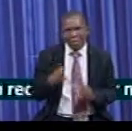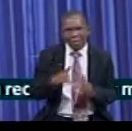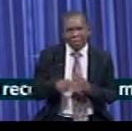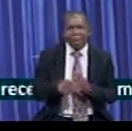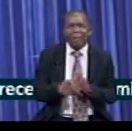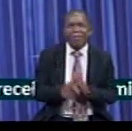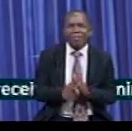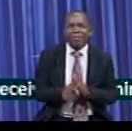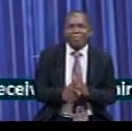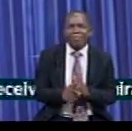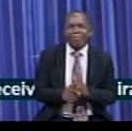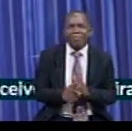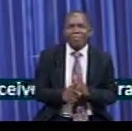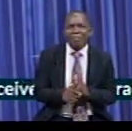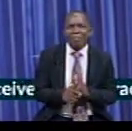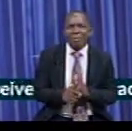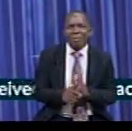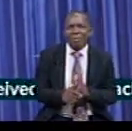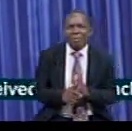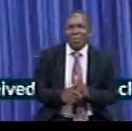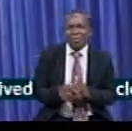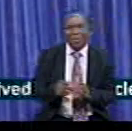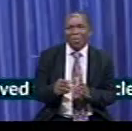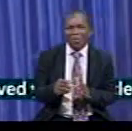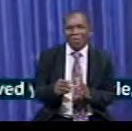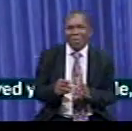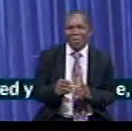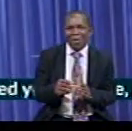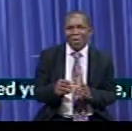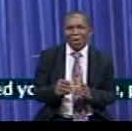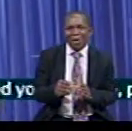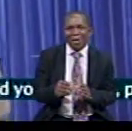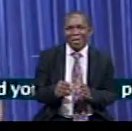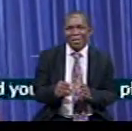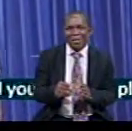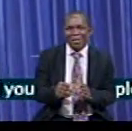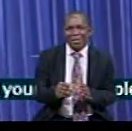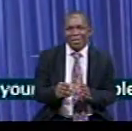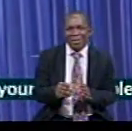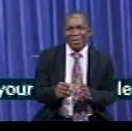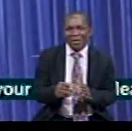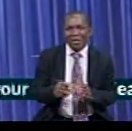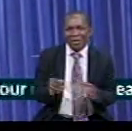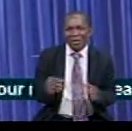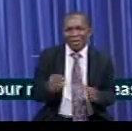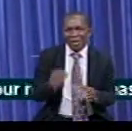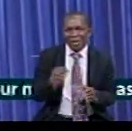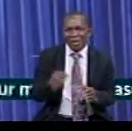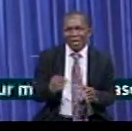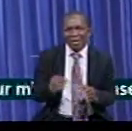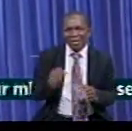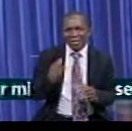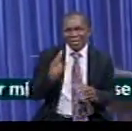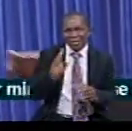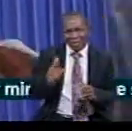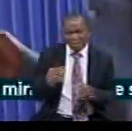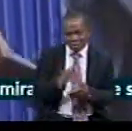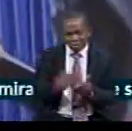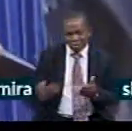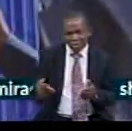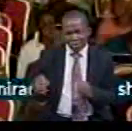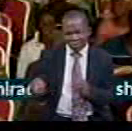know, when you fall sick, your grandmother, they will boil water and put it in your anus to check whatever sickness you are